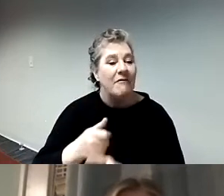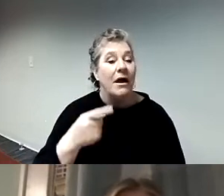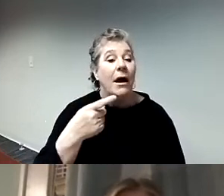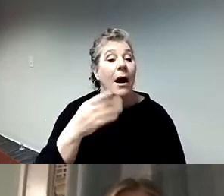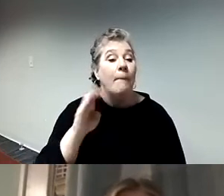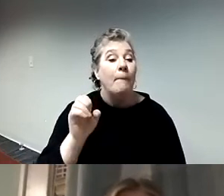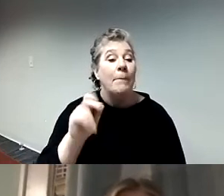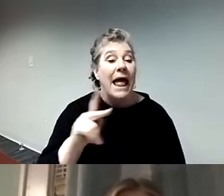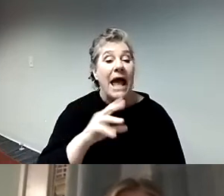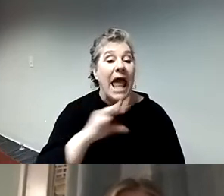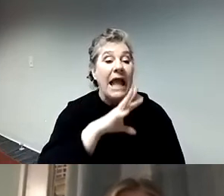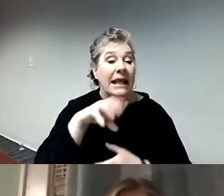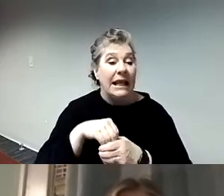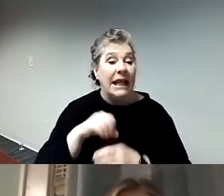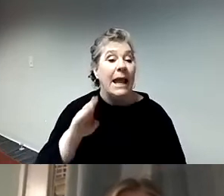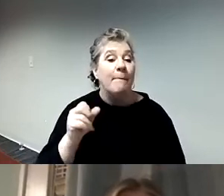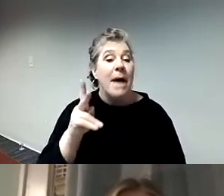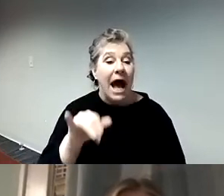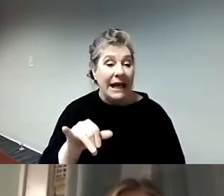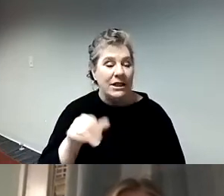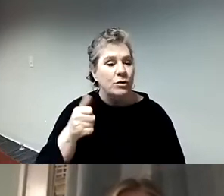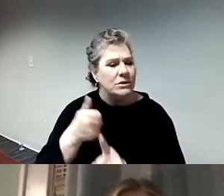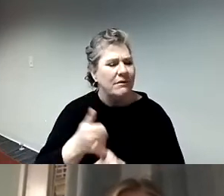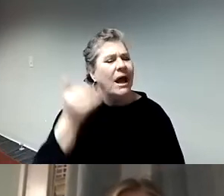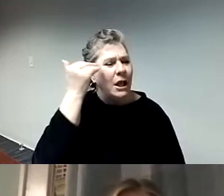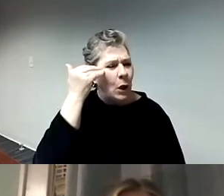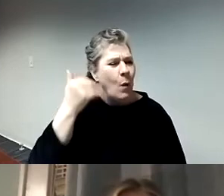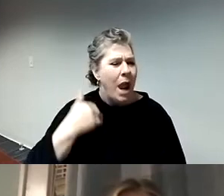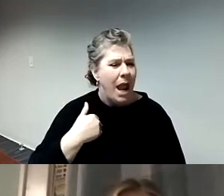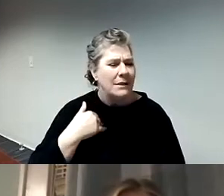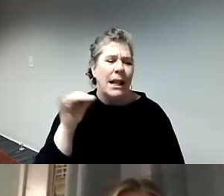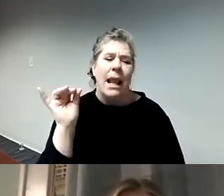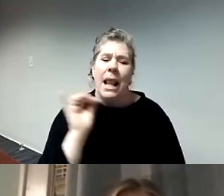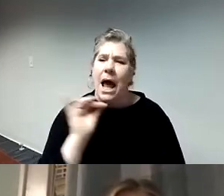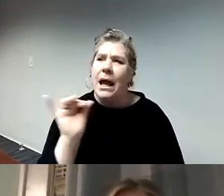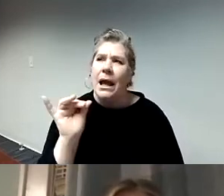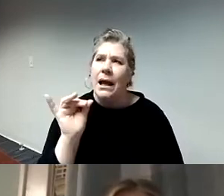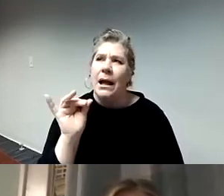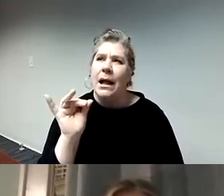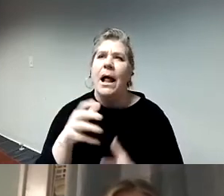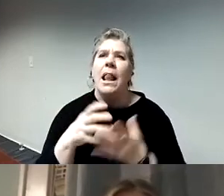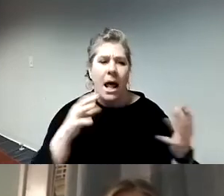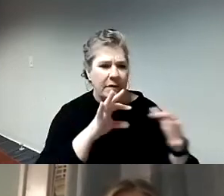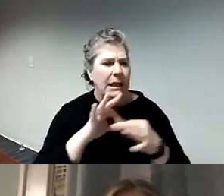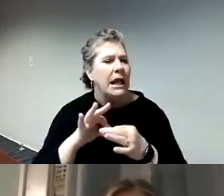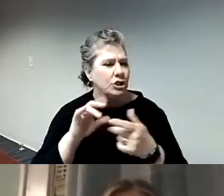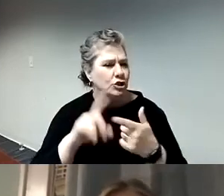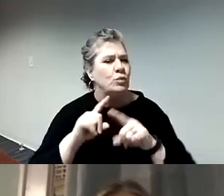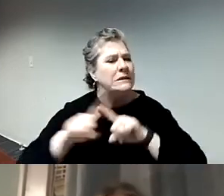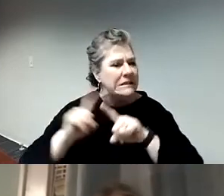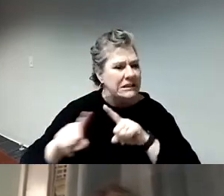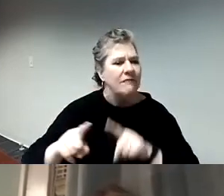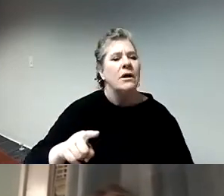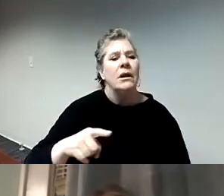Embodied. And yeah, I know that she has like a lot of connections to different Black